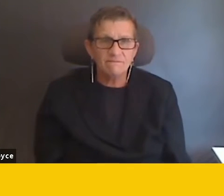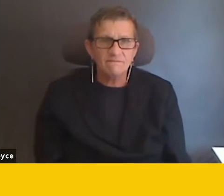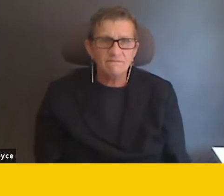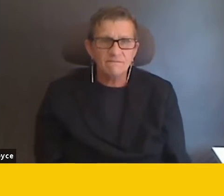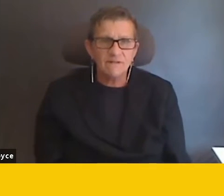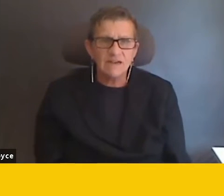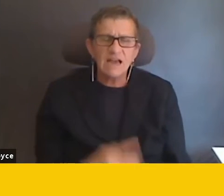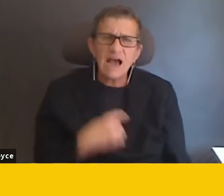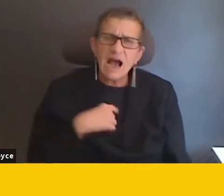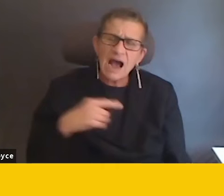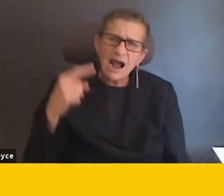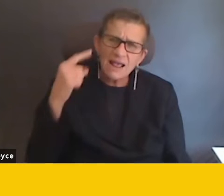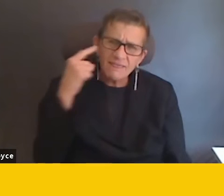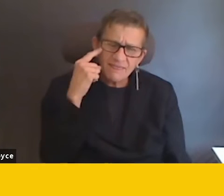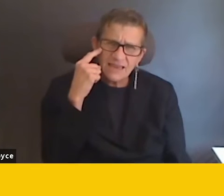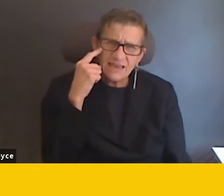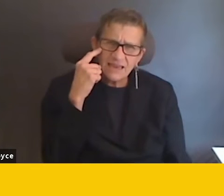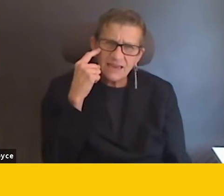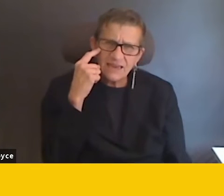I think,